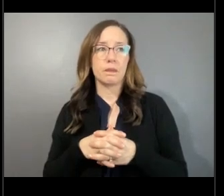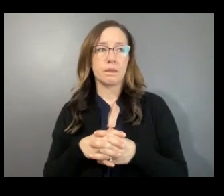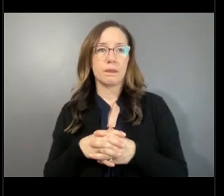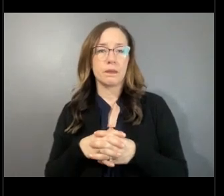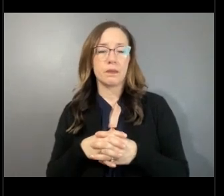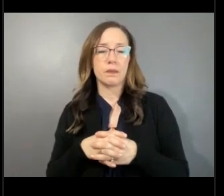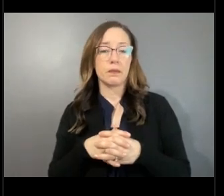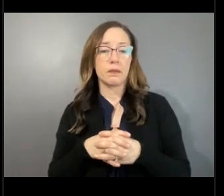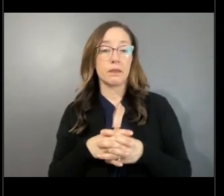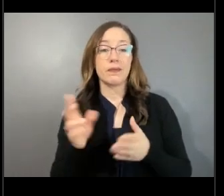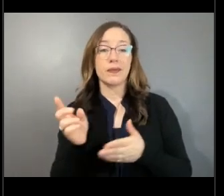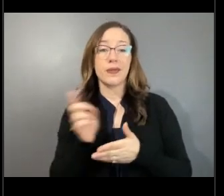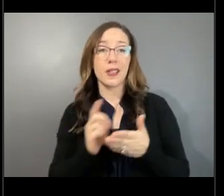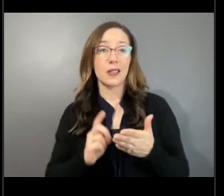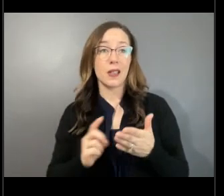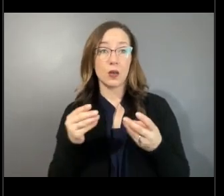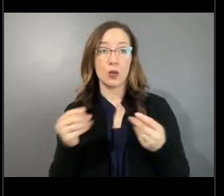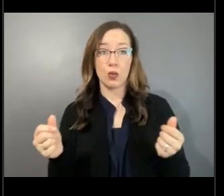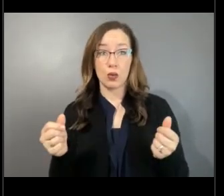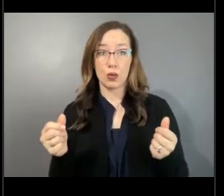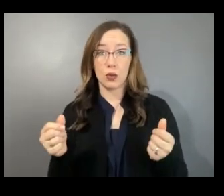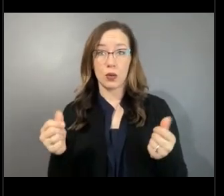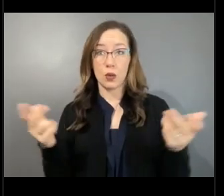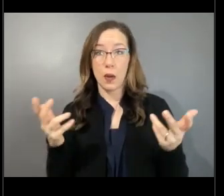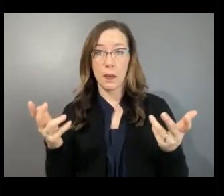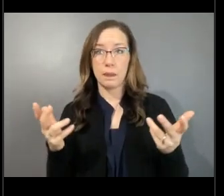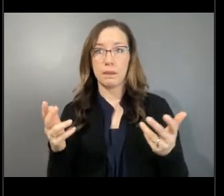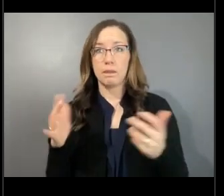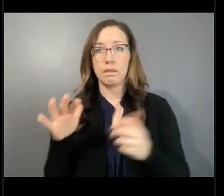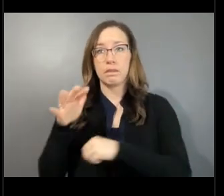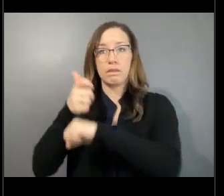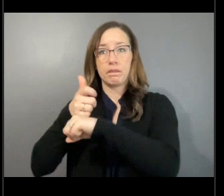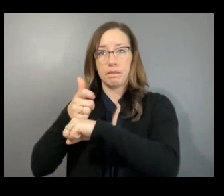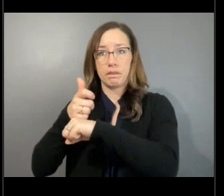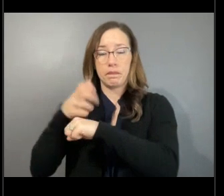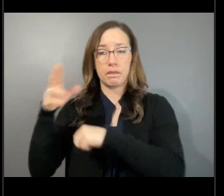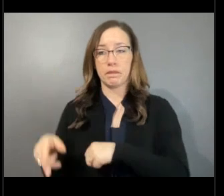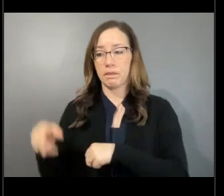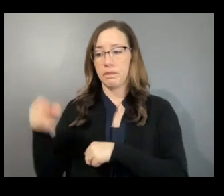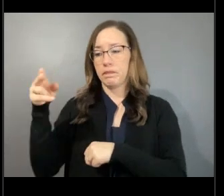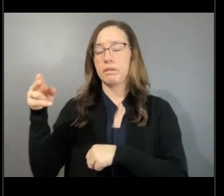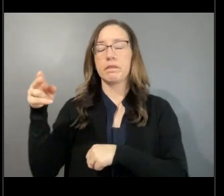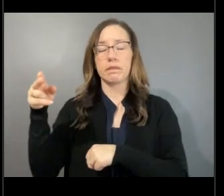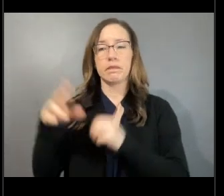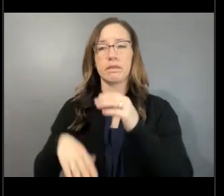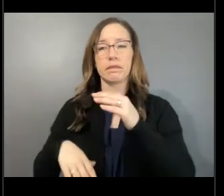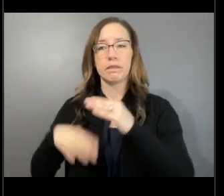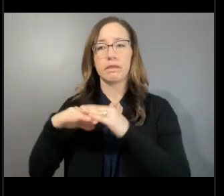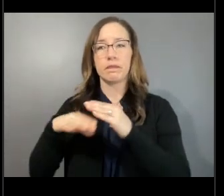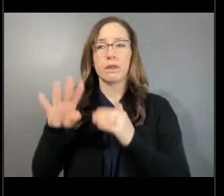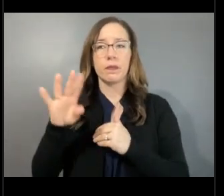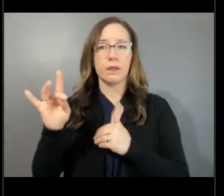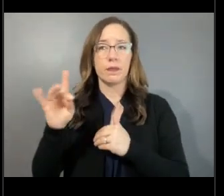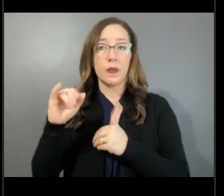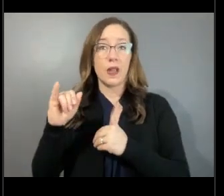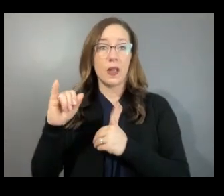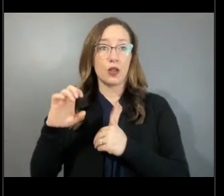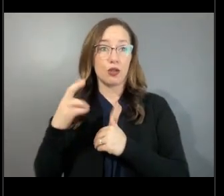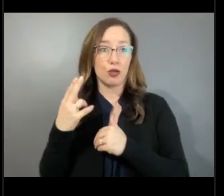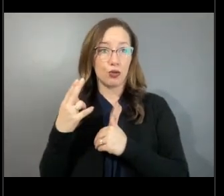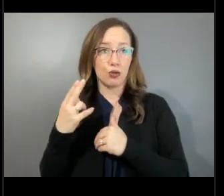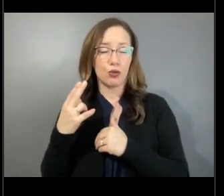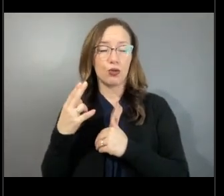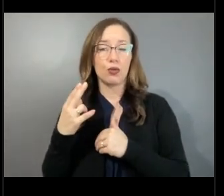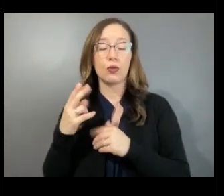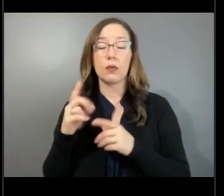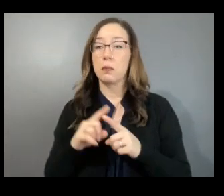The design solution is mounting heights are allowed up to 48 inches,